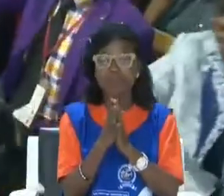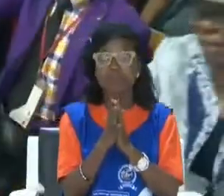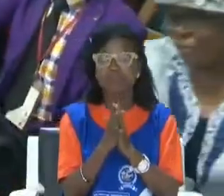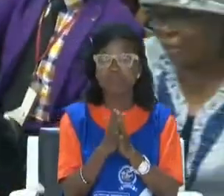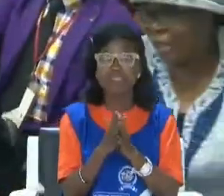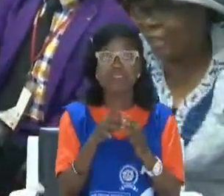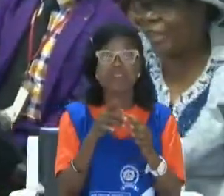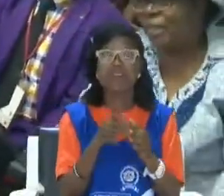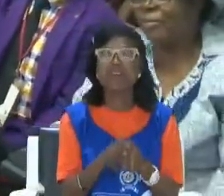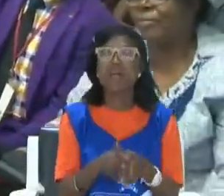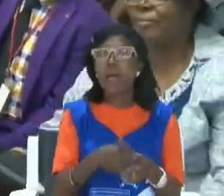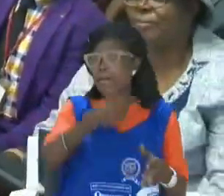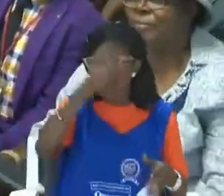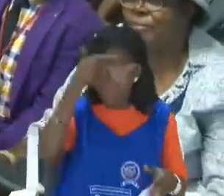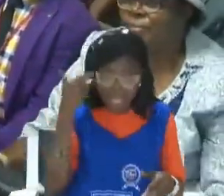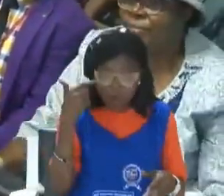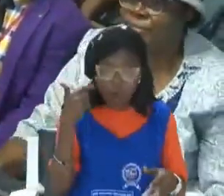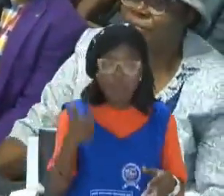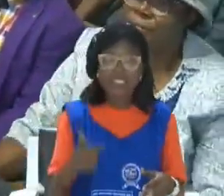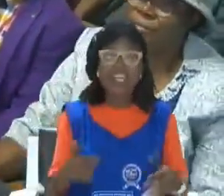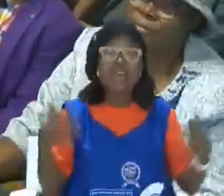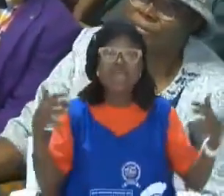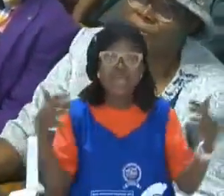Because fear can hinder you